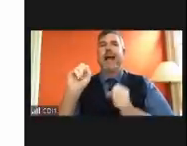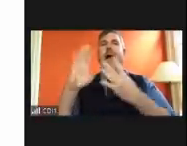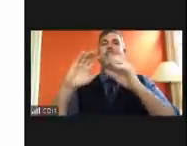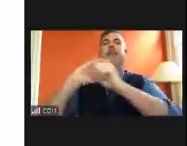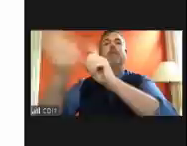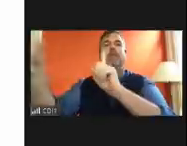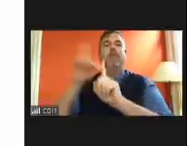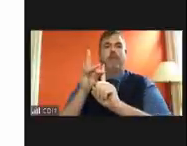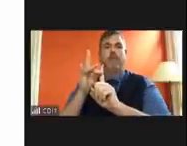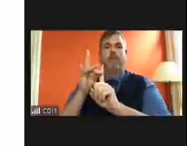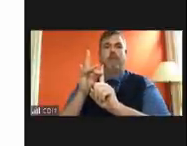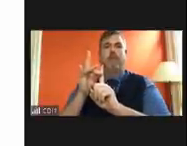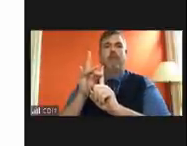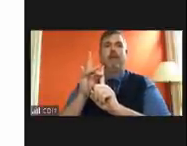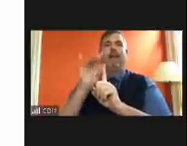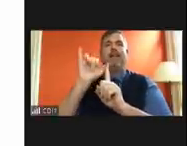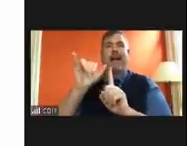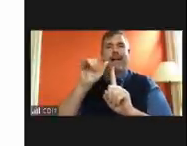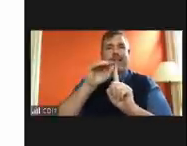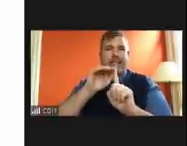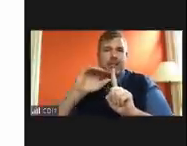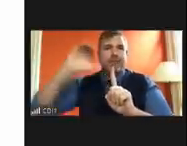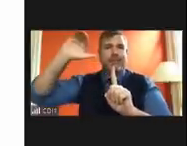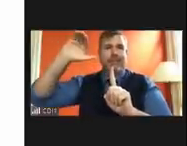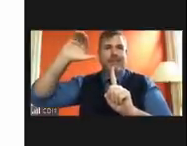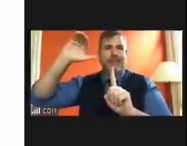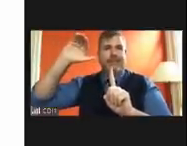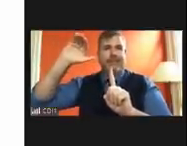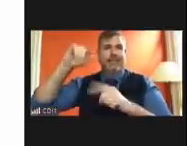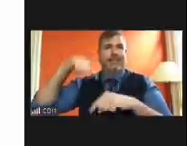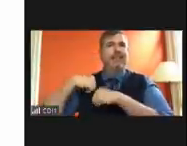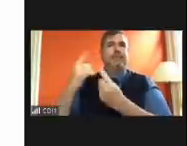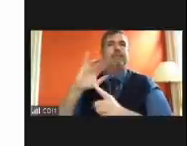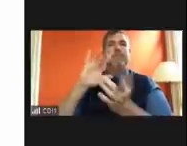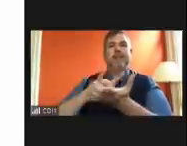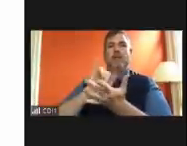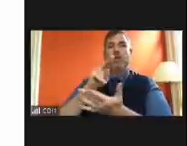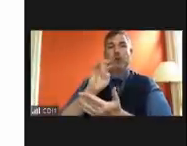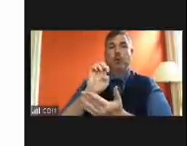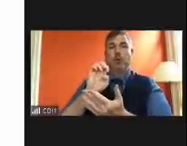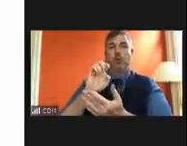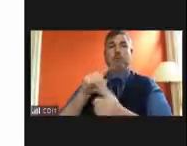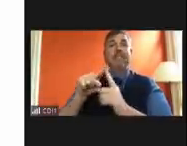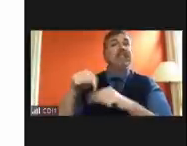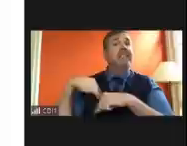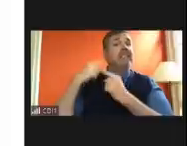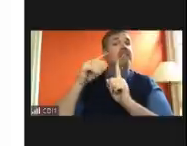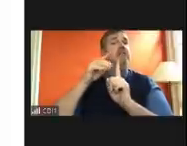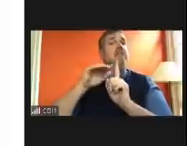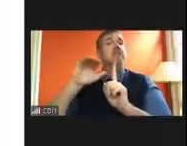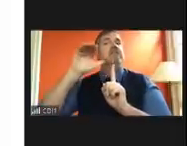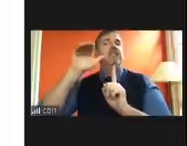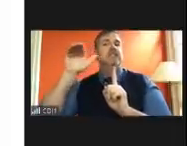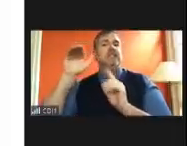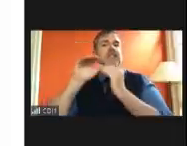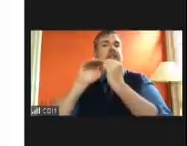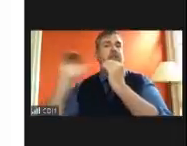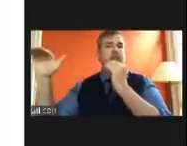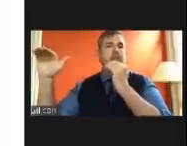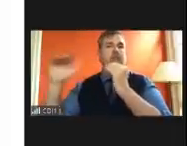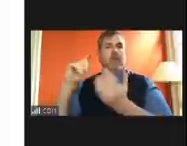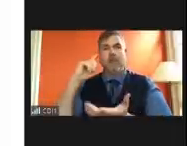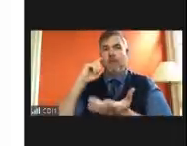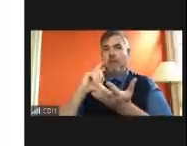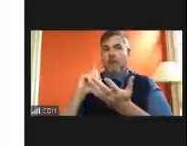since mid-June again, but has been relatively stable since then. And this is the way we distinguish between when we see increased cases, whether or not it might